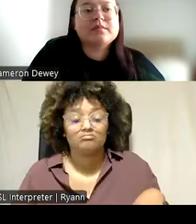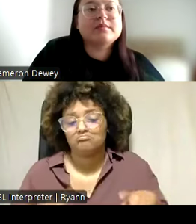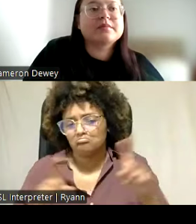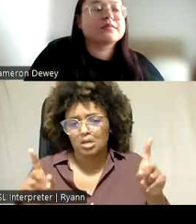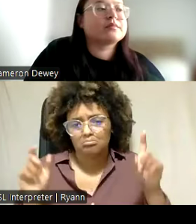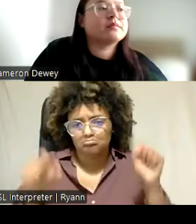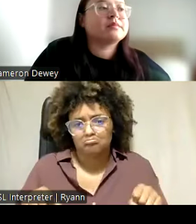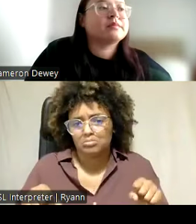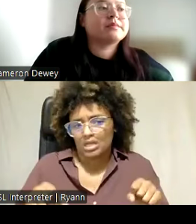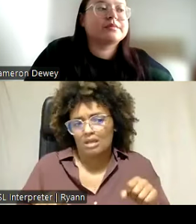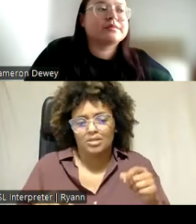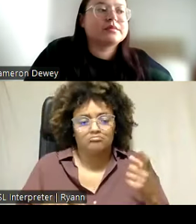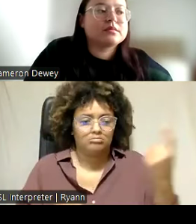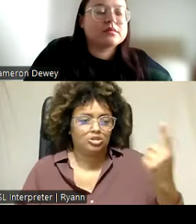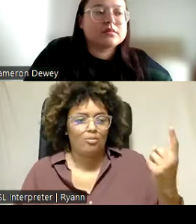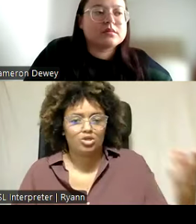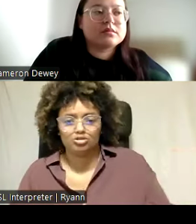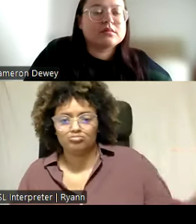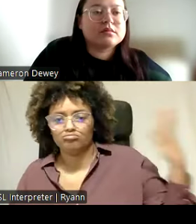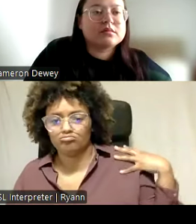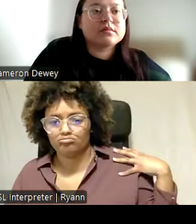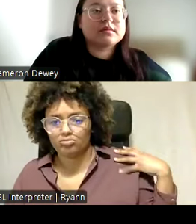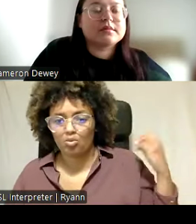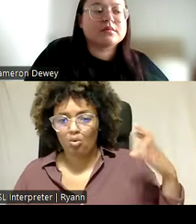even touching your shoulder or just touching some part of your body,